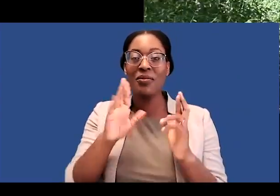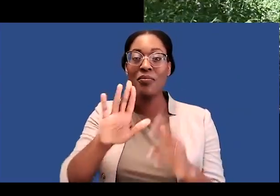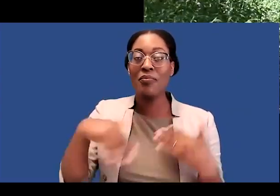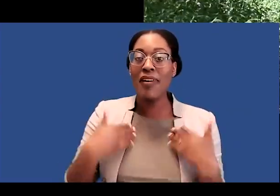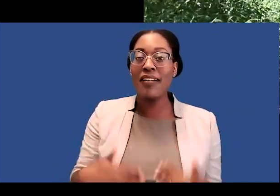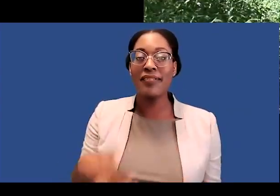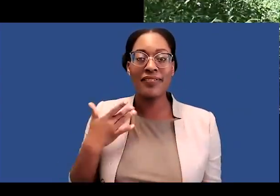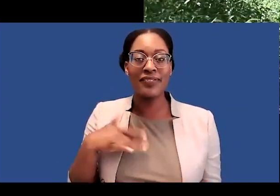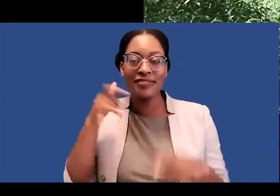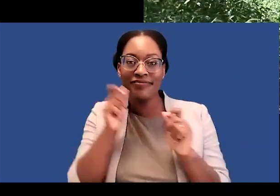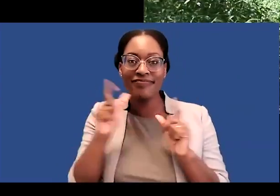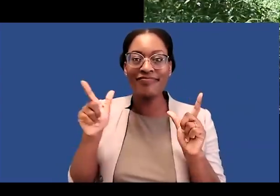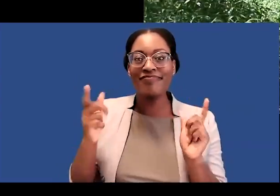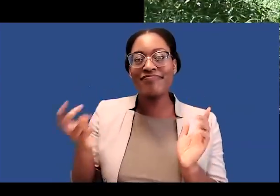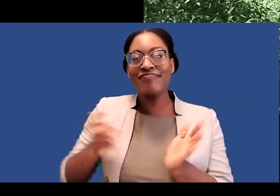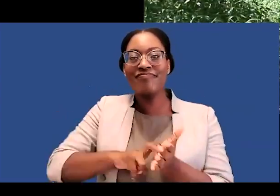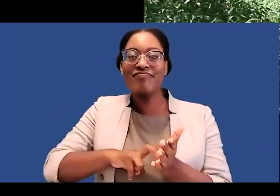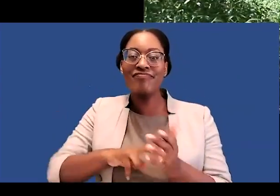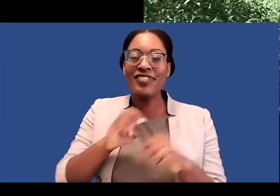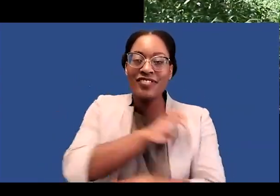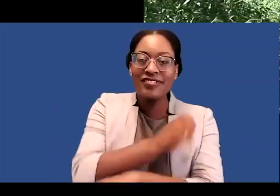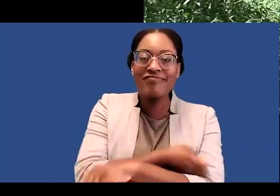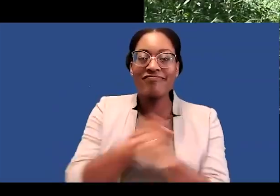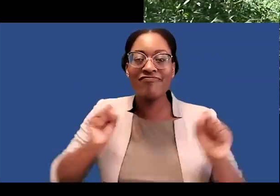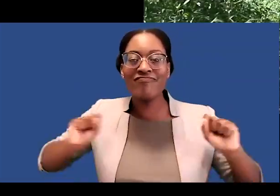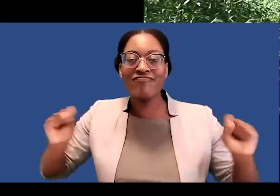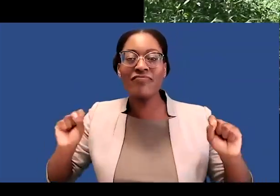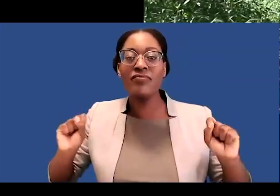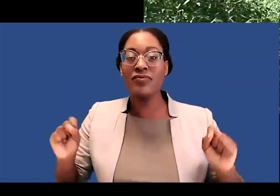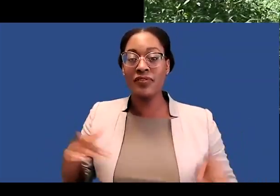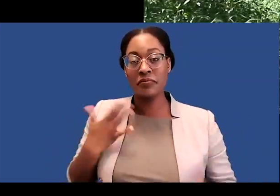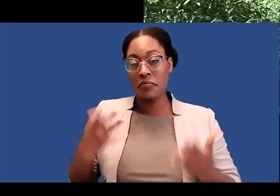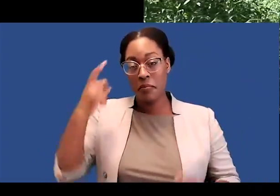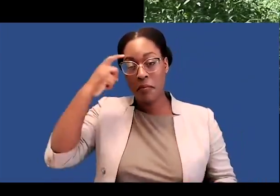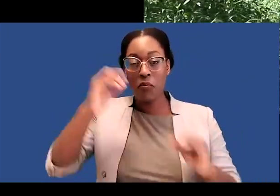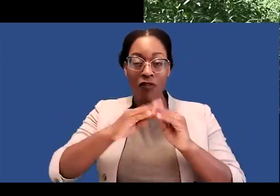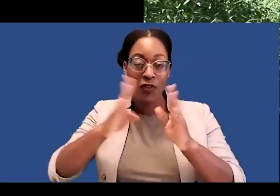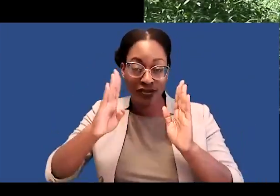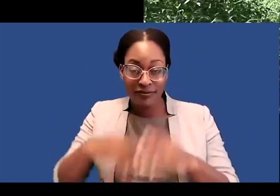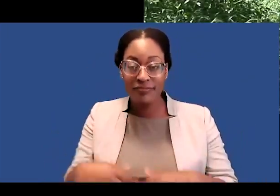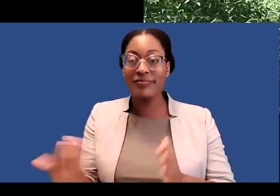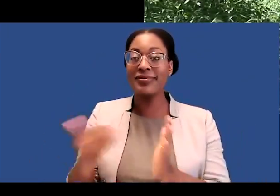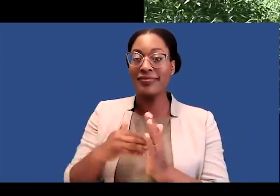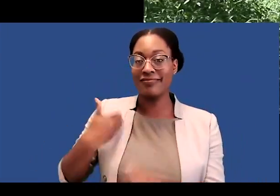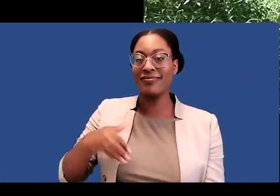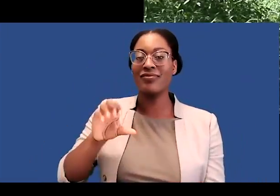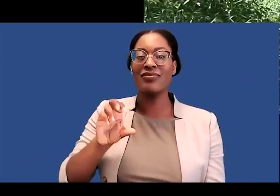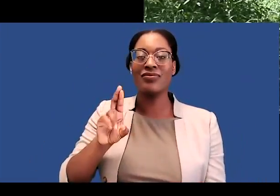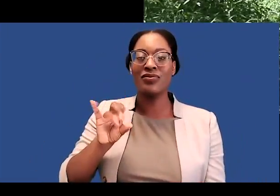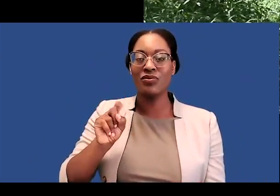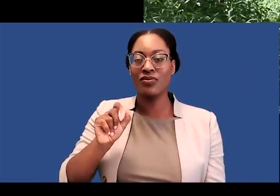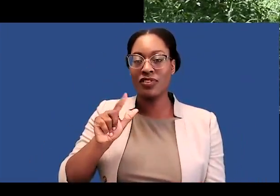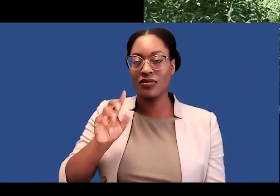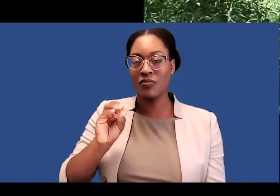the mind is a little more focused. And again, my name is Crystal Monds with Osatium. And I hope